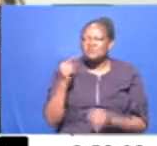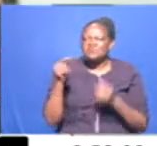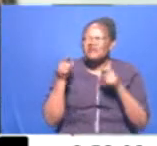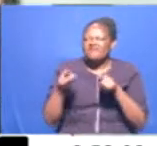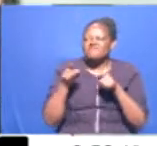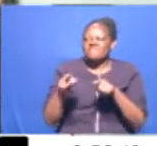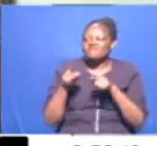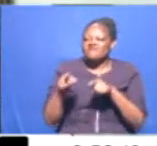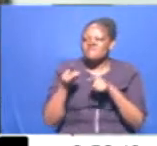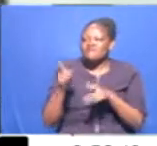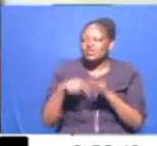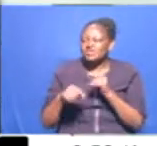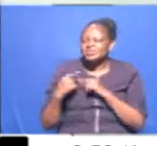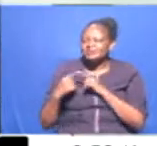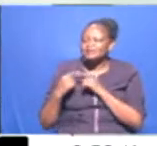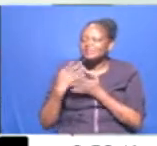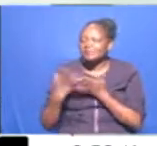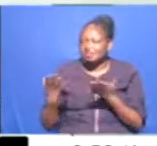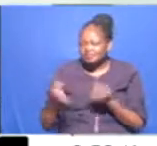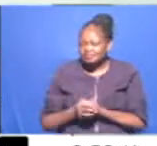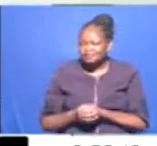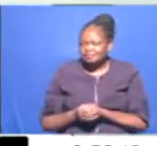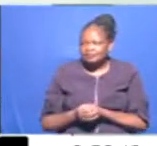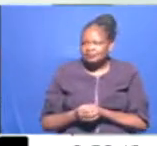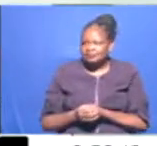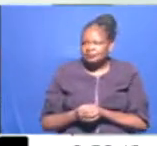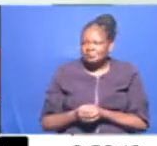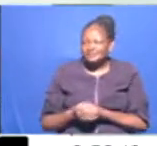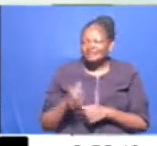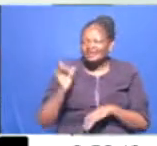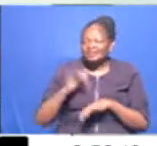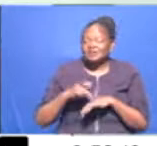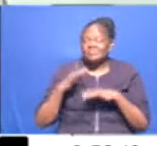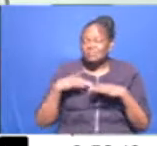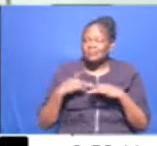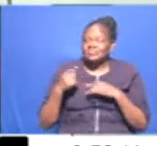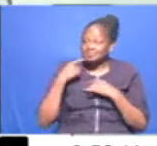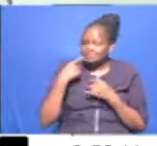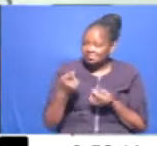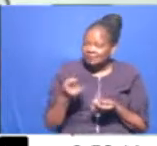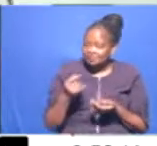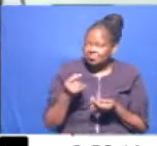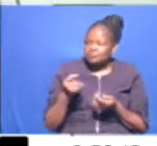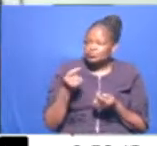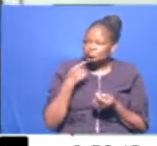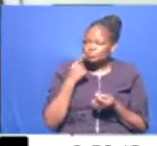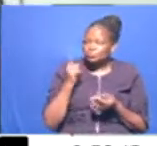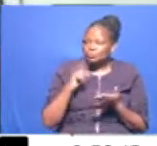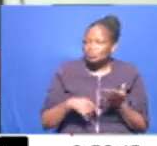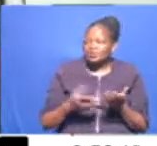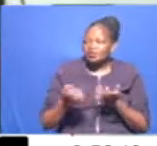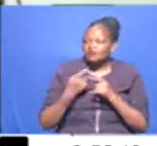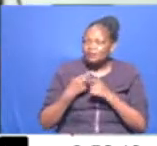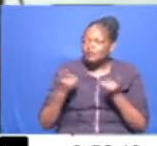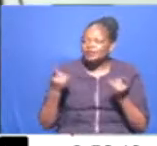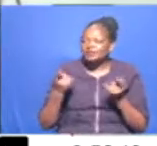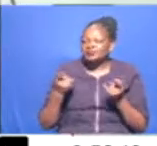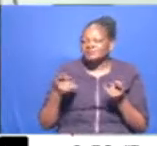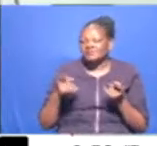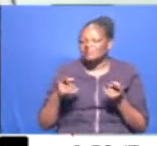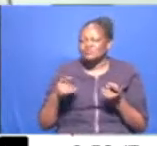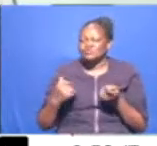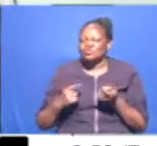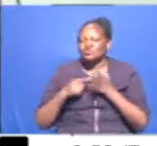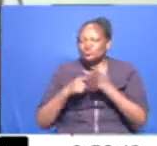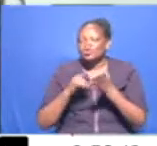are going through. Some things are so sensitive when people come telling you, and therefore what they need from you is empathy, that you,